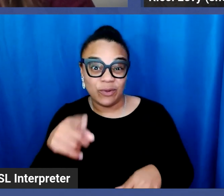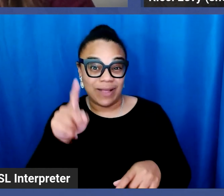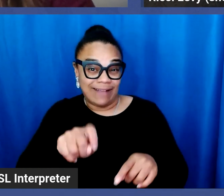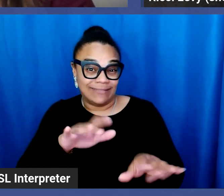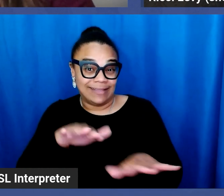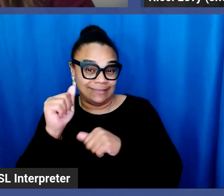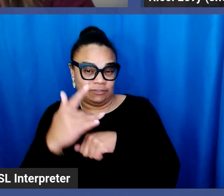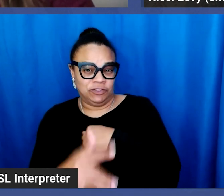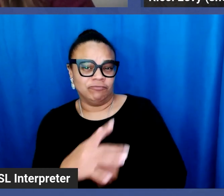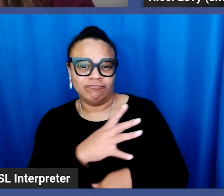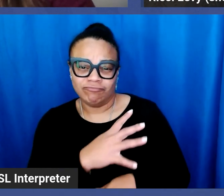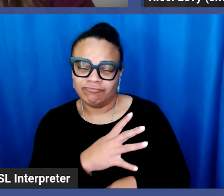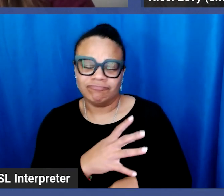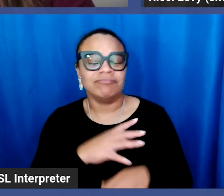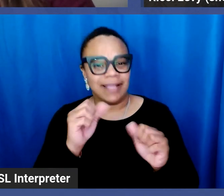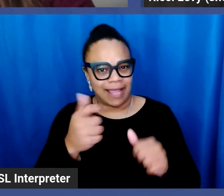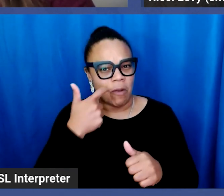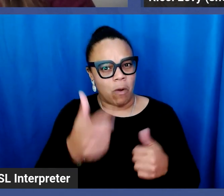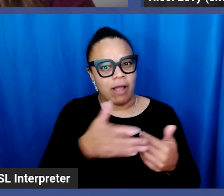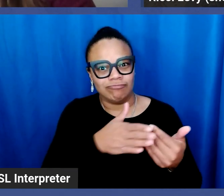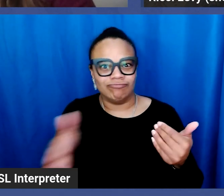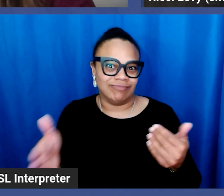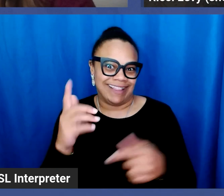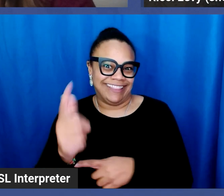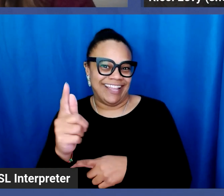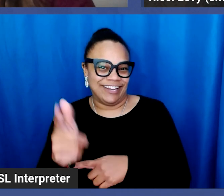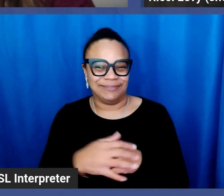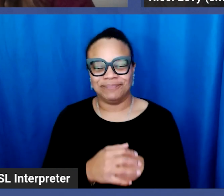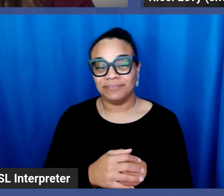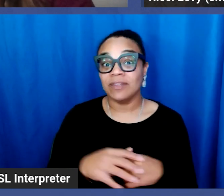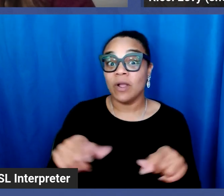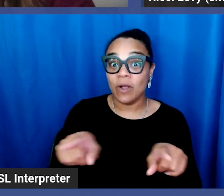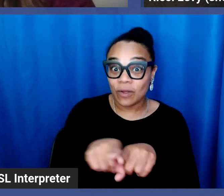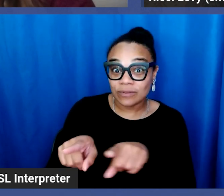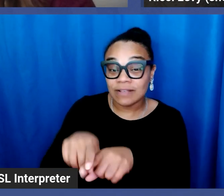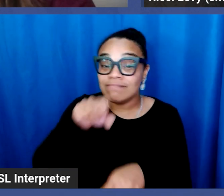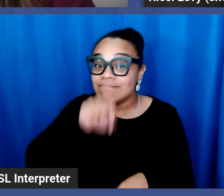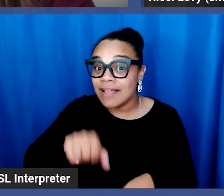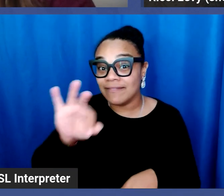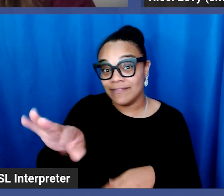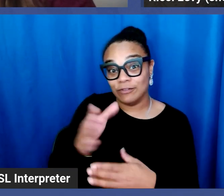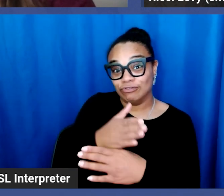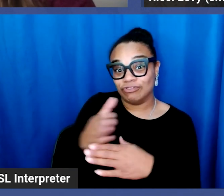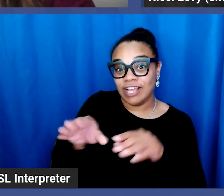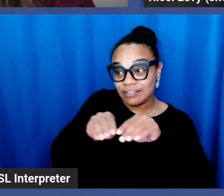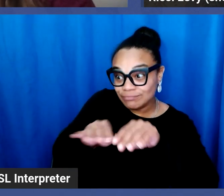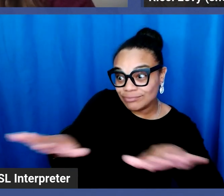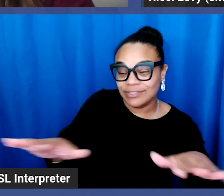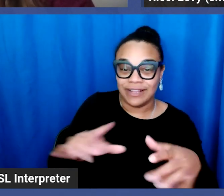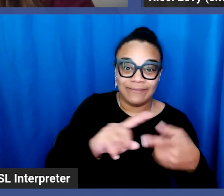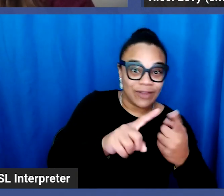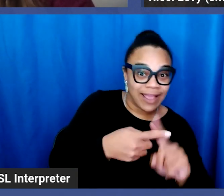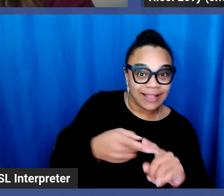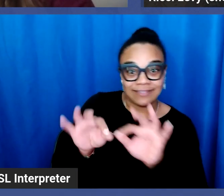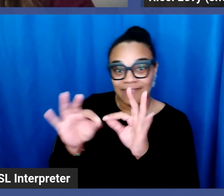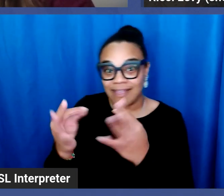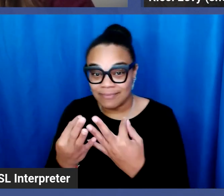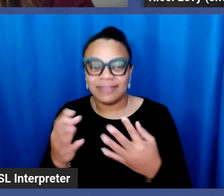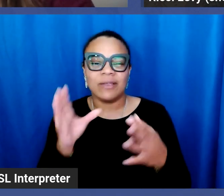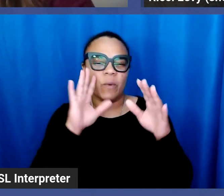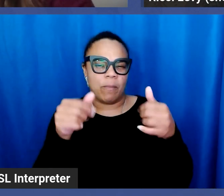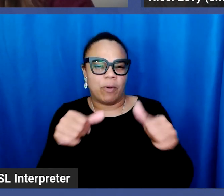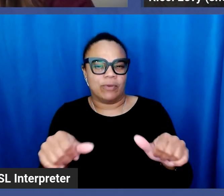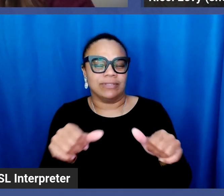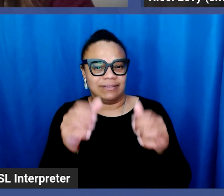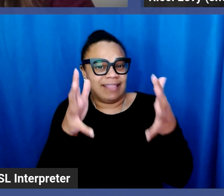time. You can watch this back at a later date. And we'd love if you also shared this with your friends and family. It stays on YouTube forever,